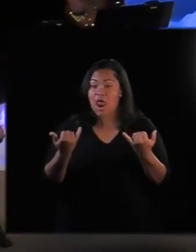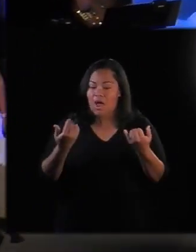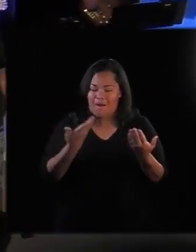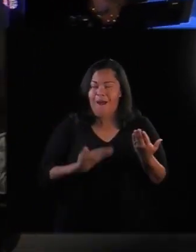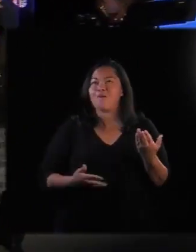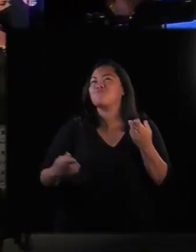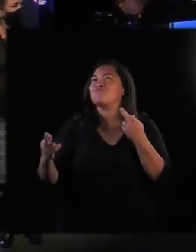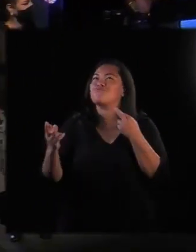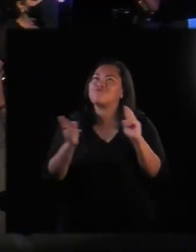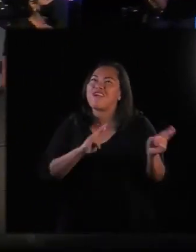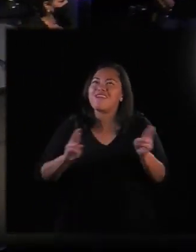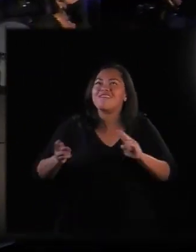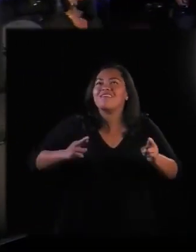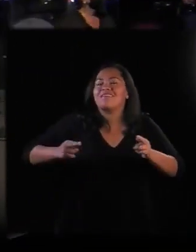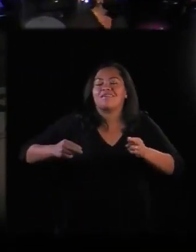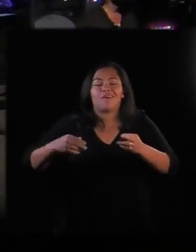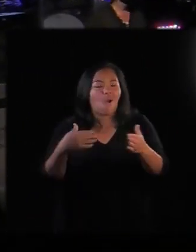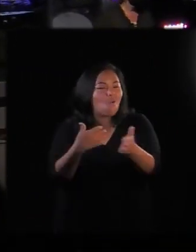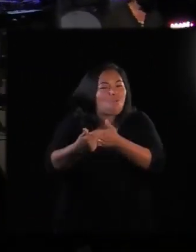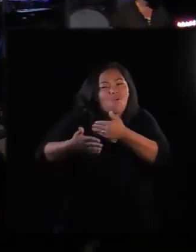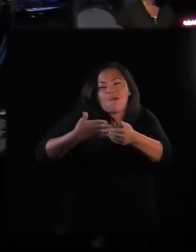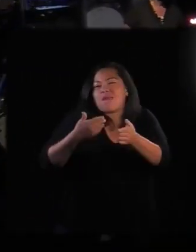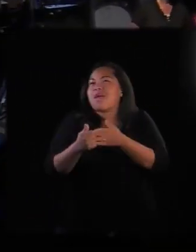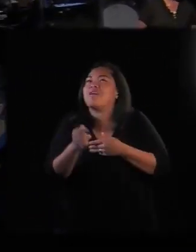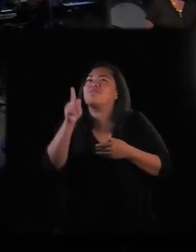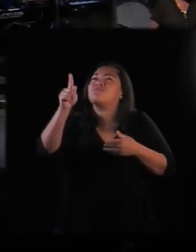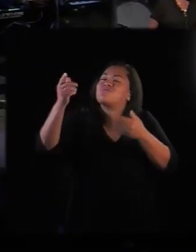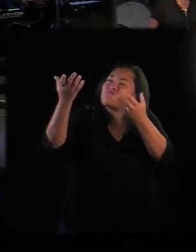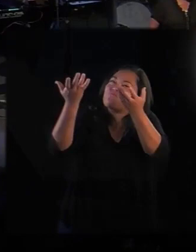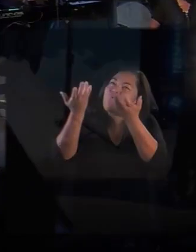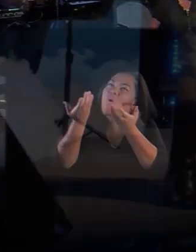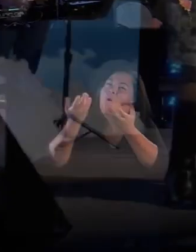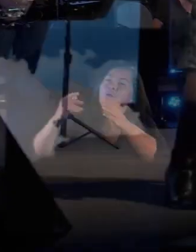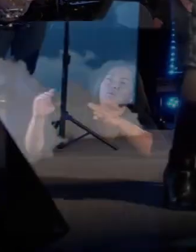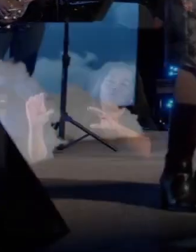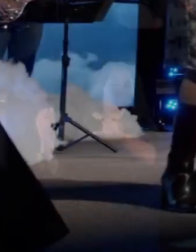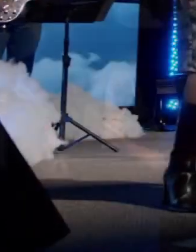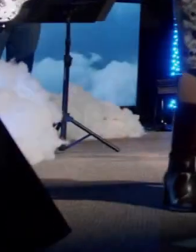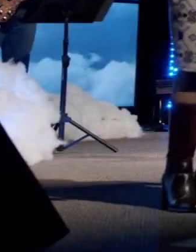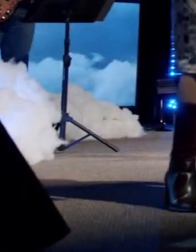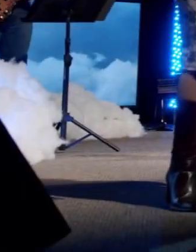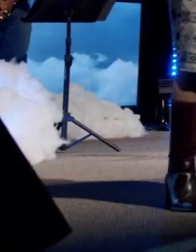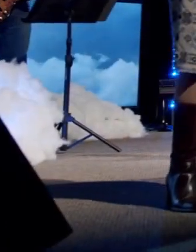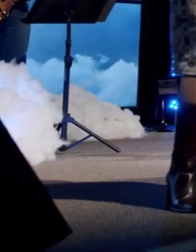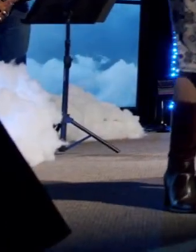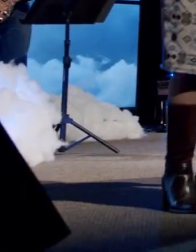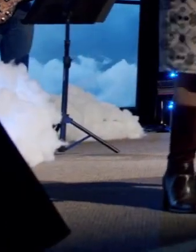And now I'm ready for whatever You want to do.